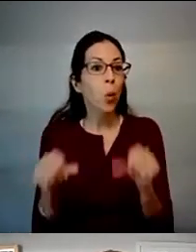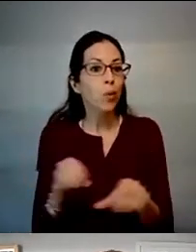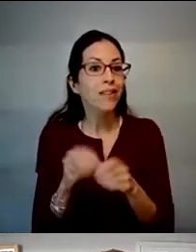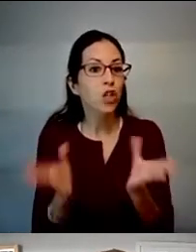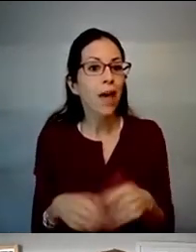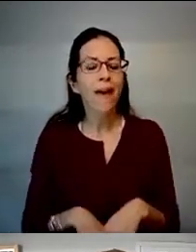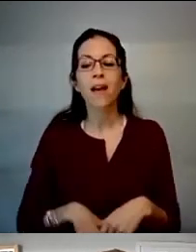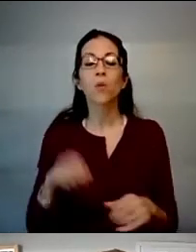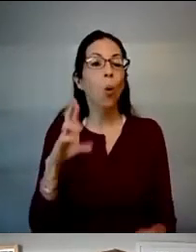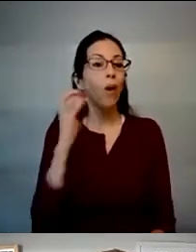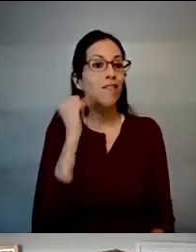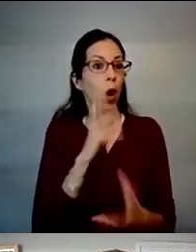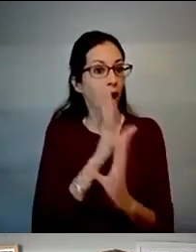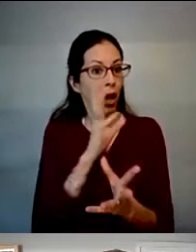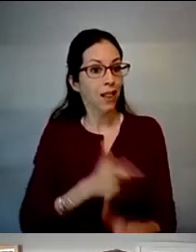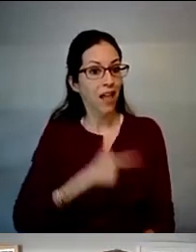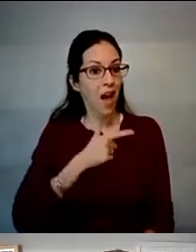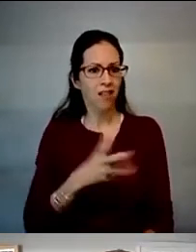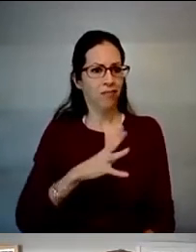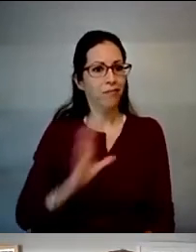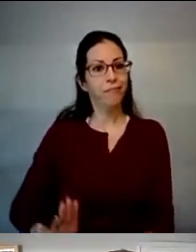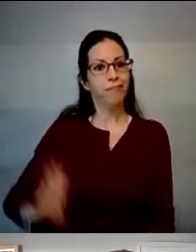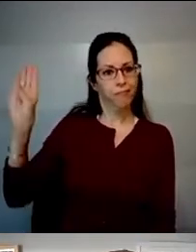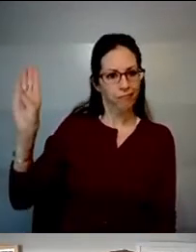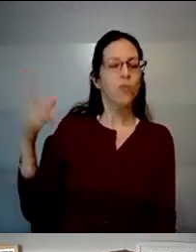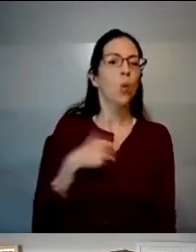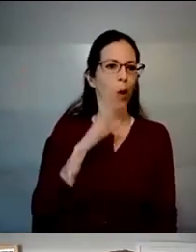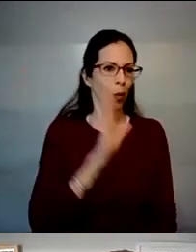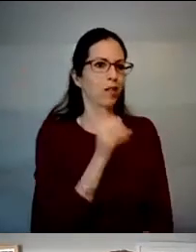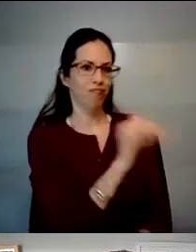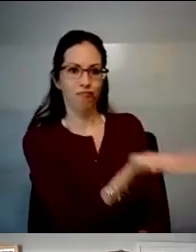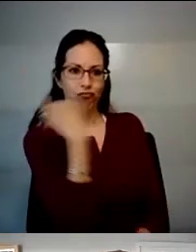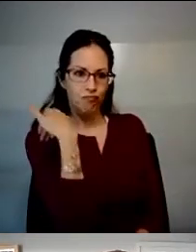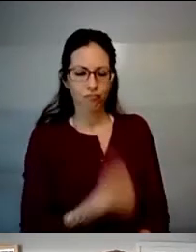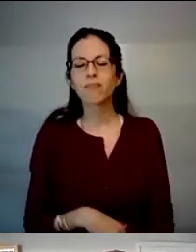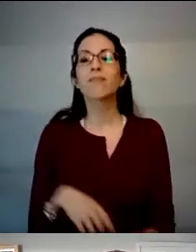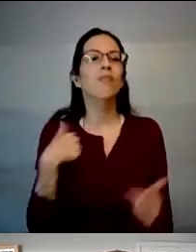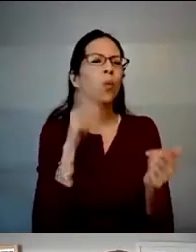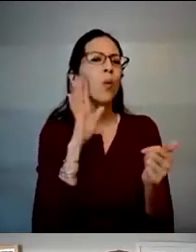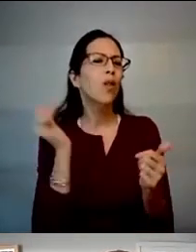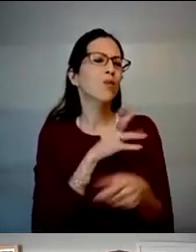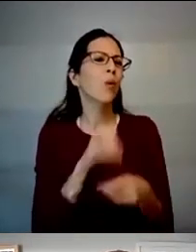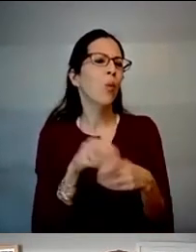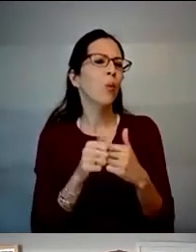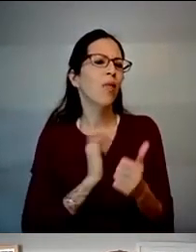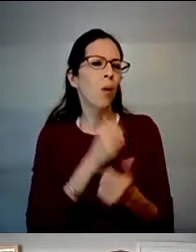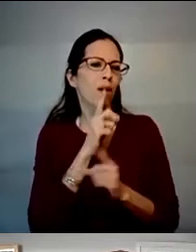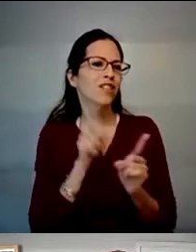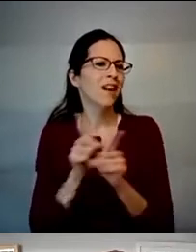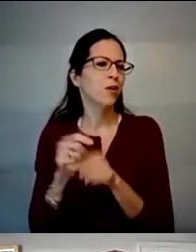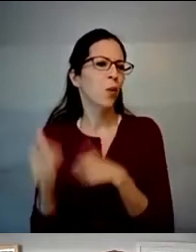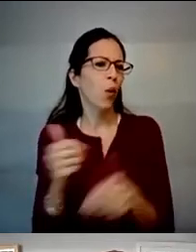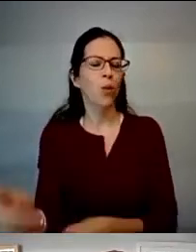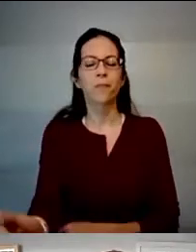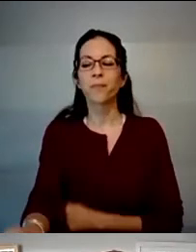if you wanna ask a question live. We'll fold those questions into our conversation as we go. And before we